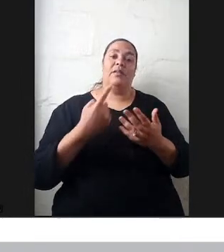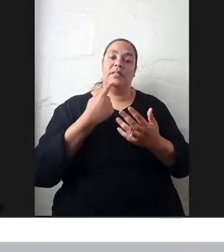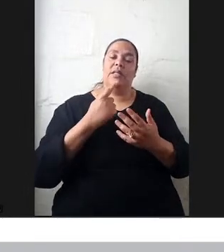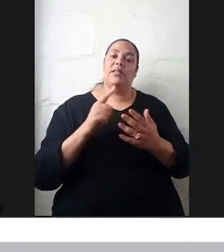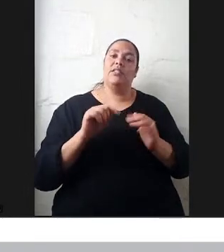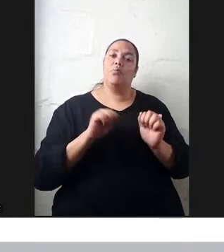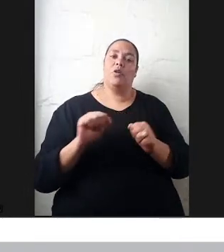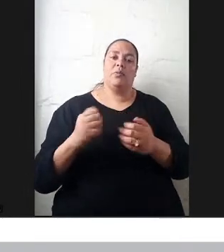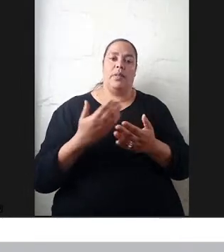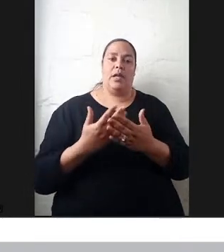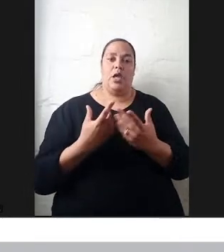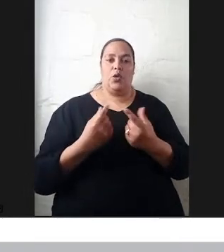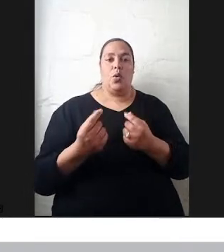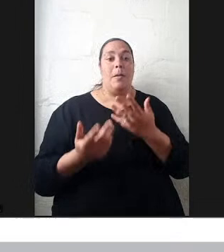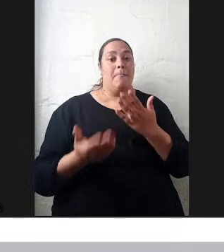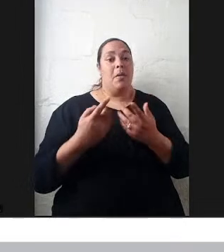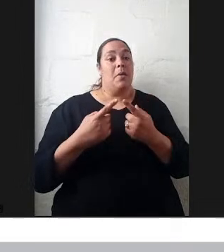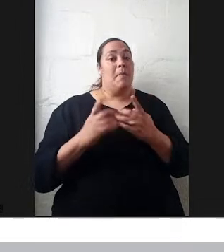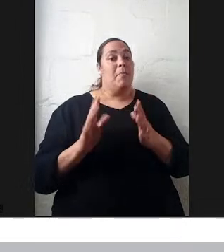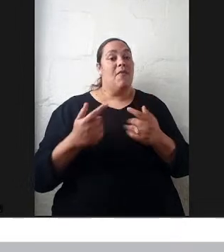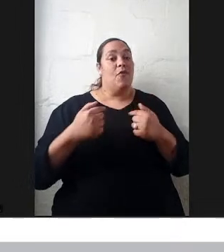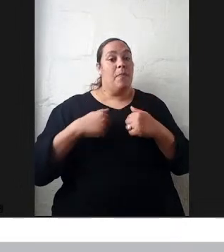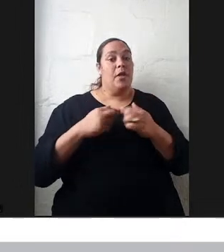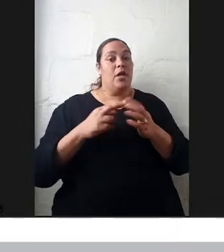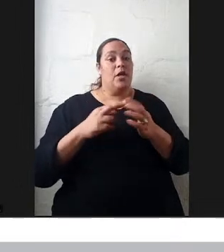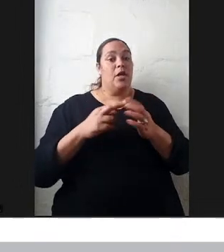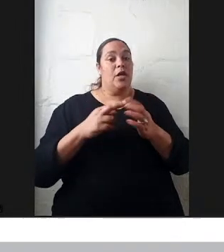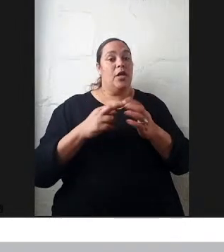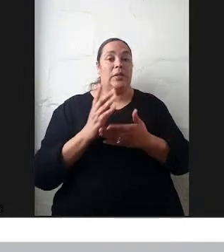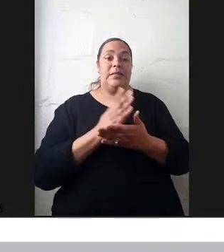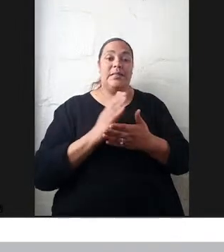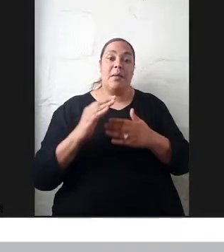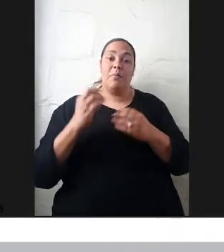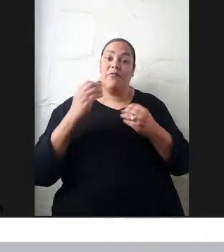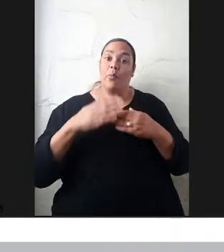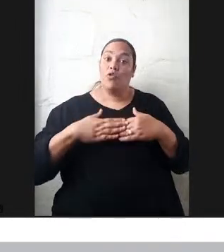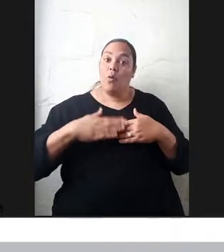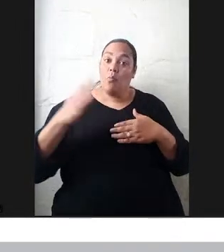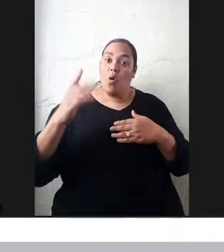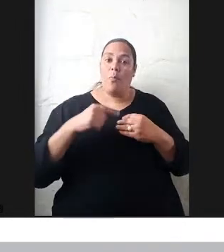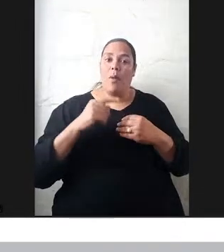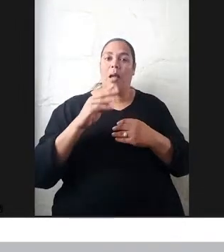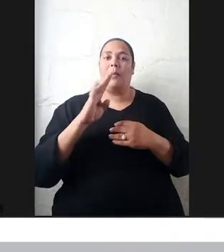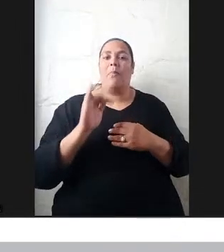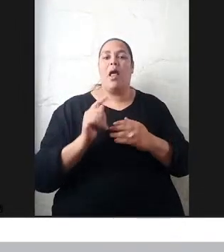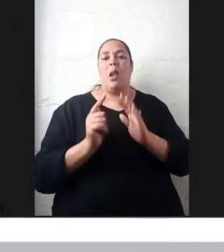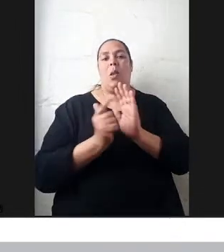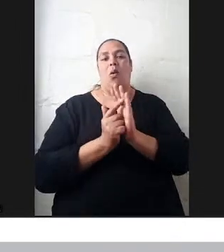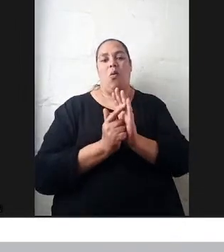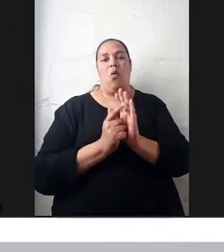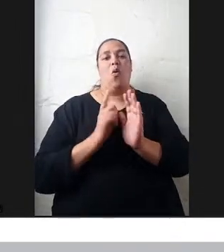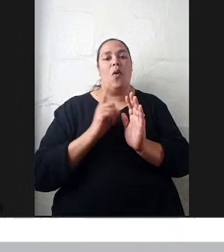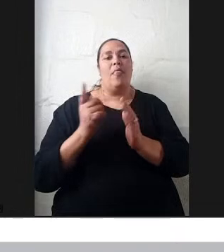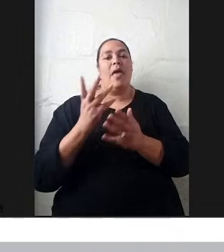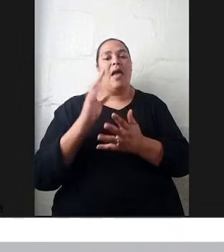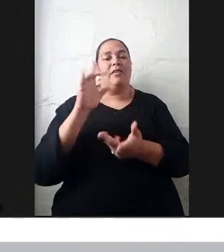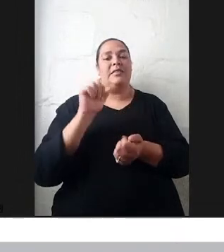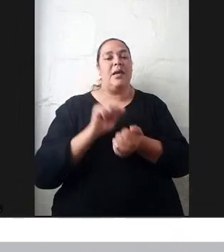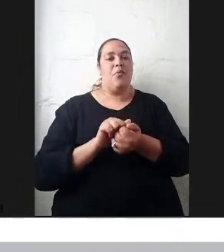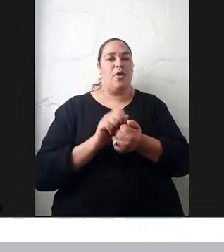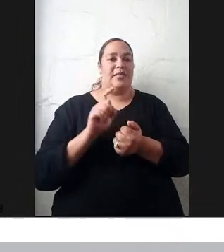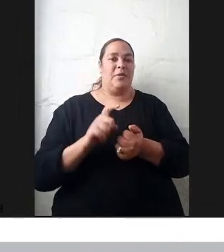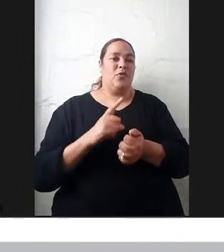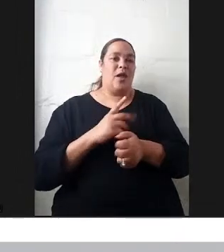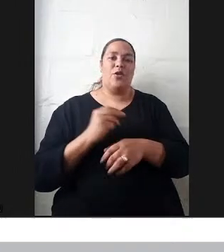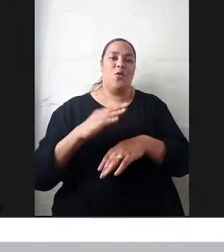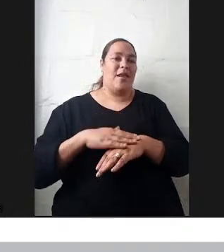And maybe just for me to request some more information on the bylaws, because they had to summarize, of course, because there is no time,